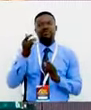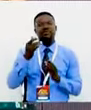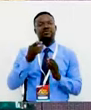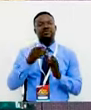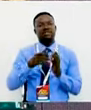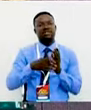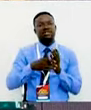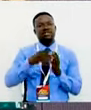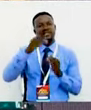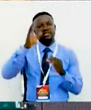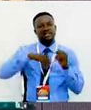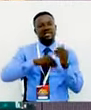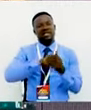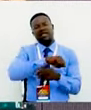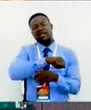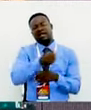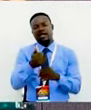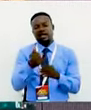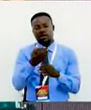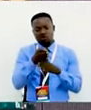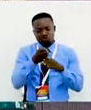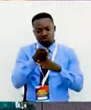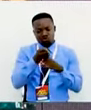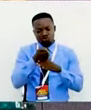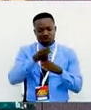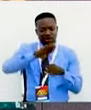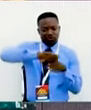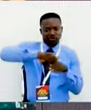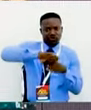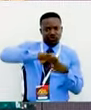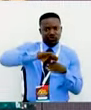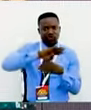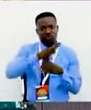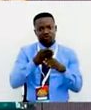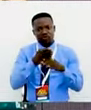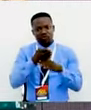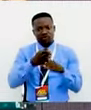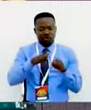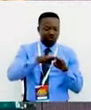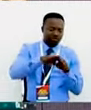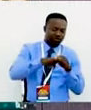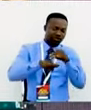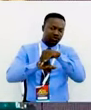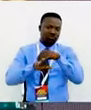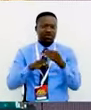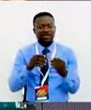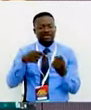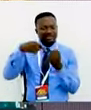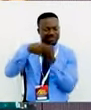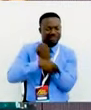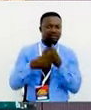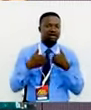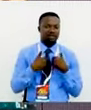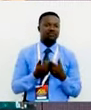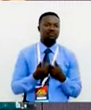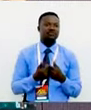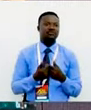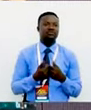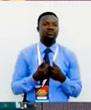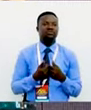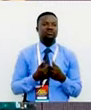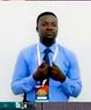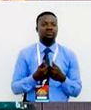quick than any two-edged sword. And it goes that deep. And we have it in our